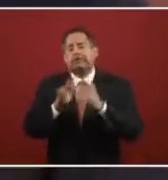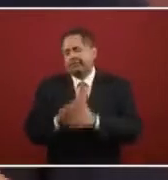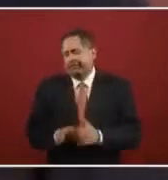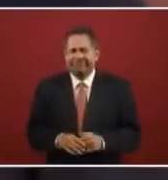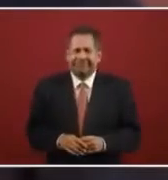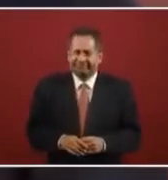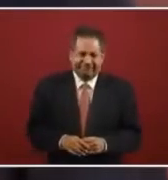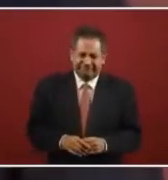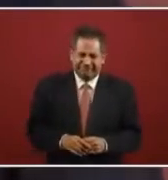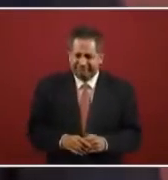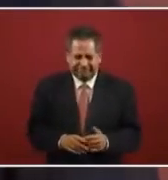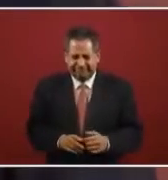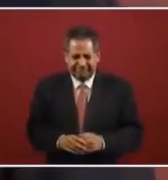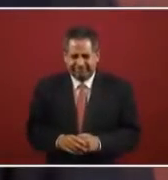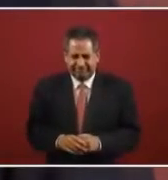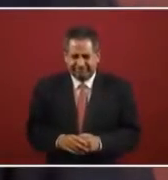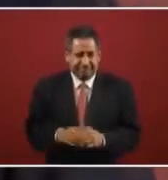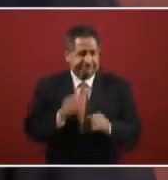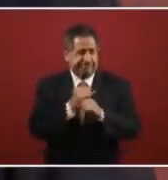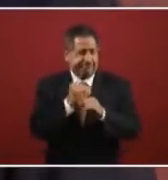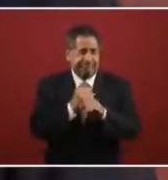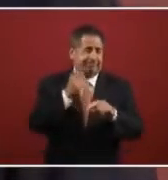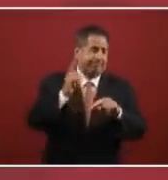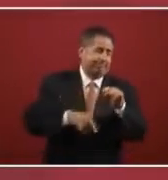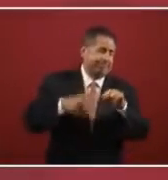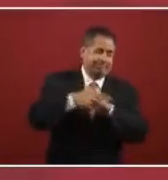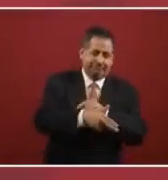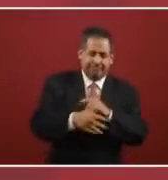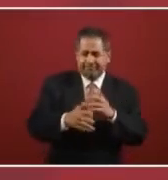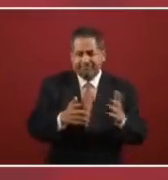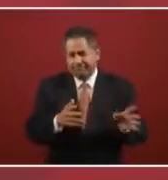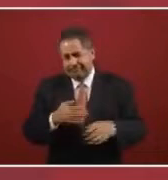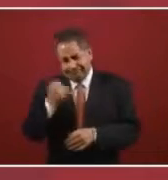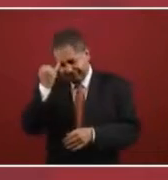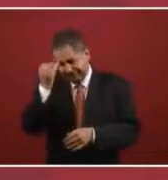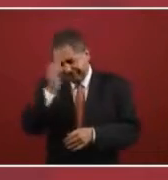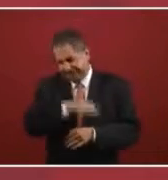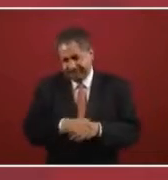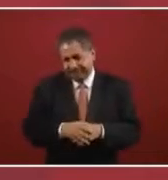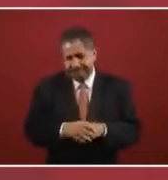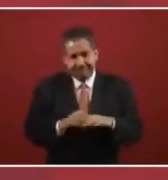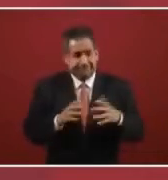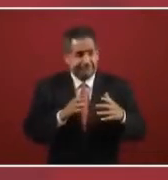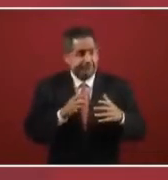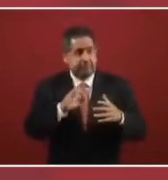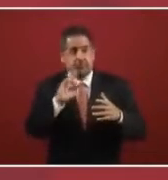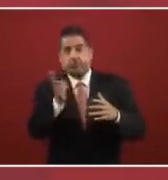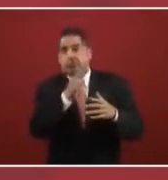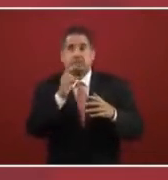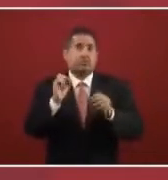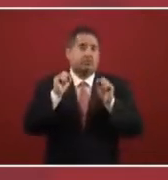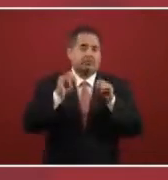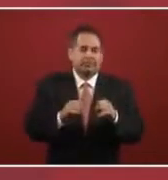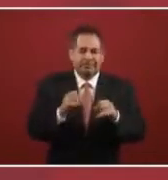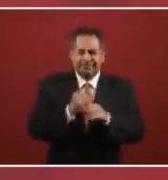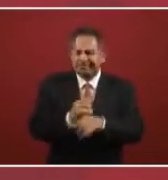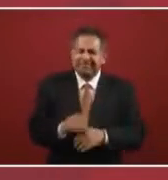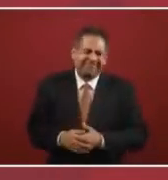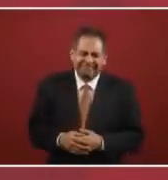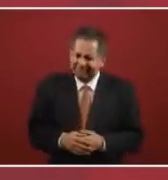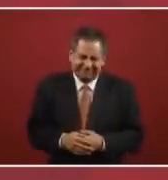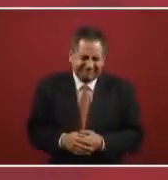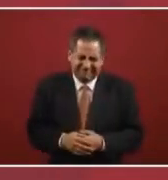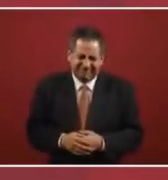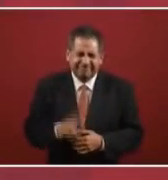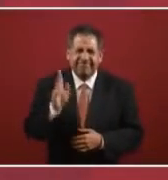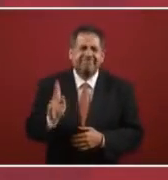servicio de internet, imagínense. you can't Un leave centro de UNAM estudio without sin- a es que school, es un without poco lo de internet. las